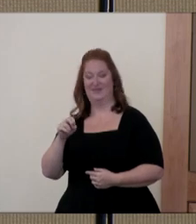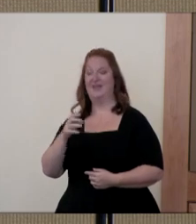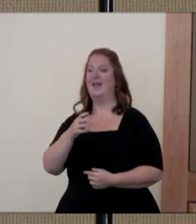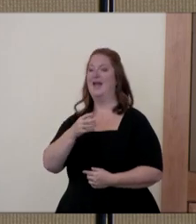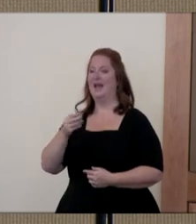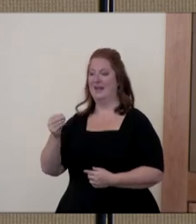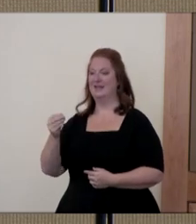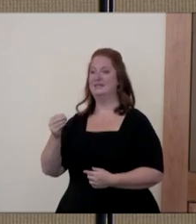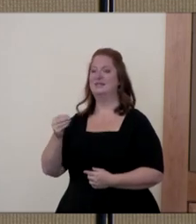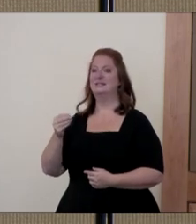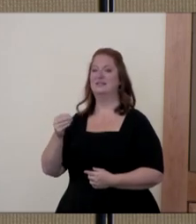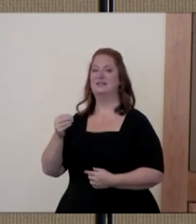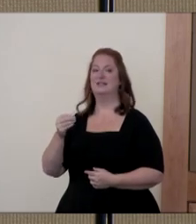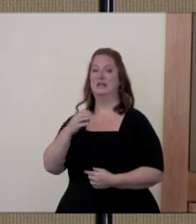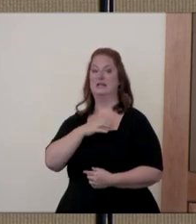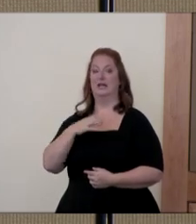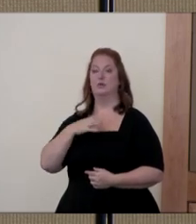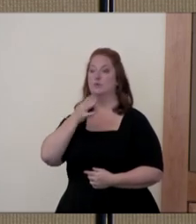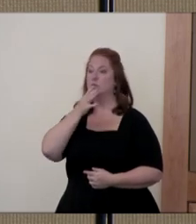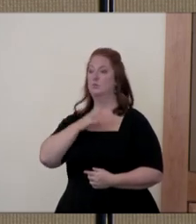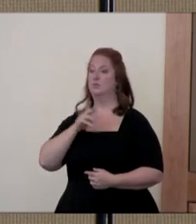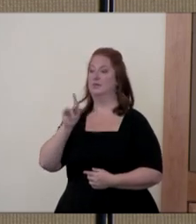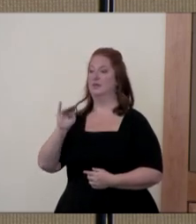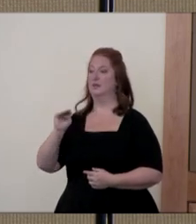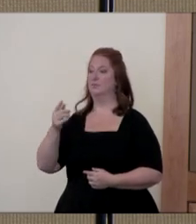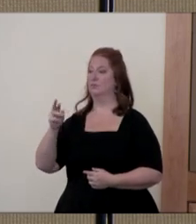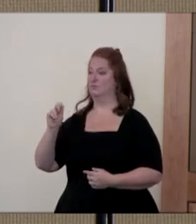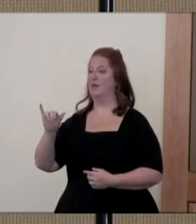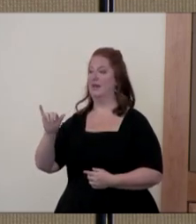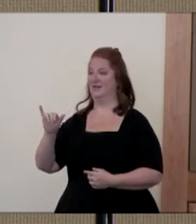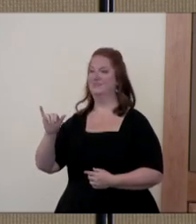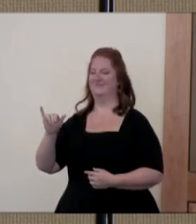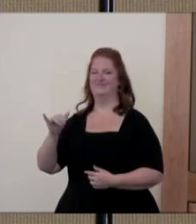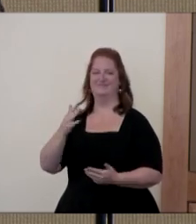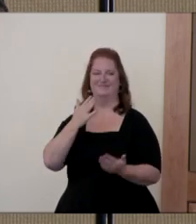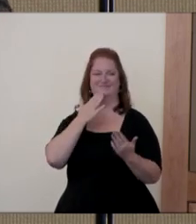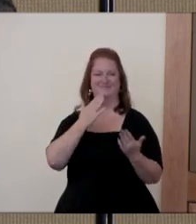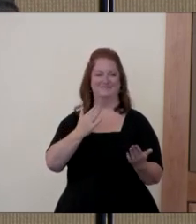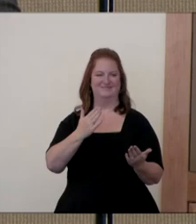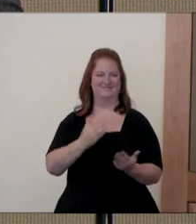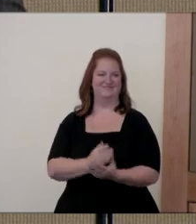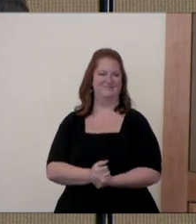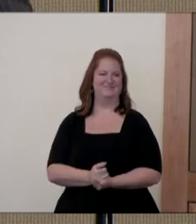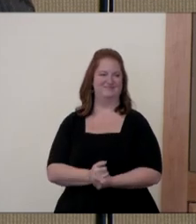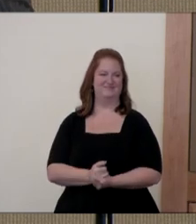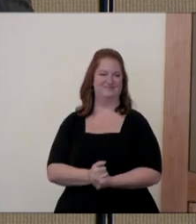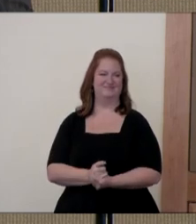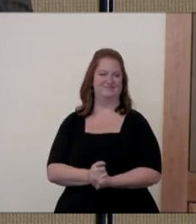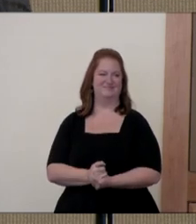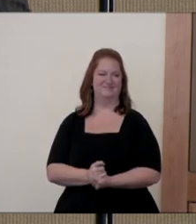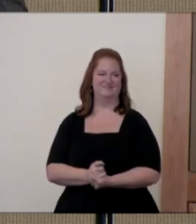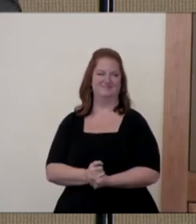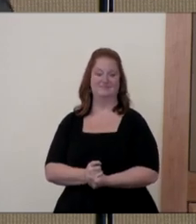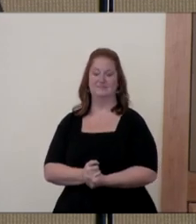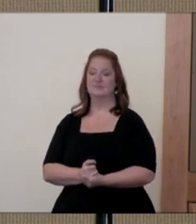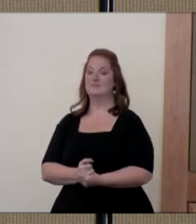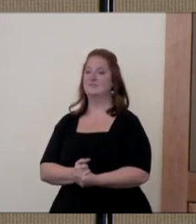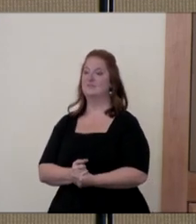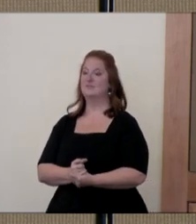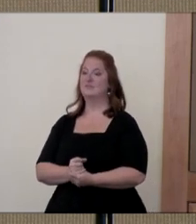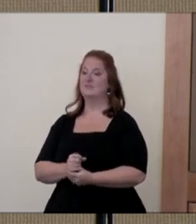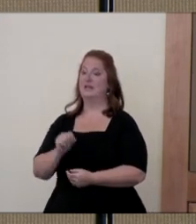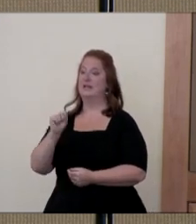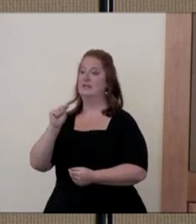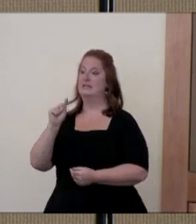acknowledge Councilwoman Kim Gray, who's with us as well. Thank you. The State of the University Address is